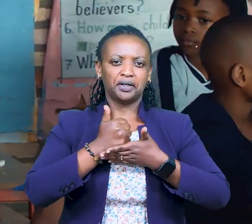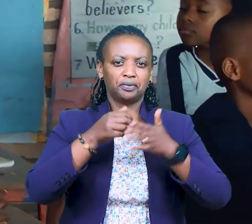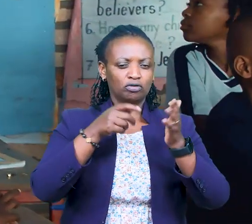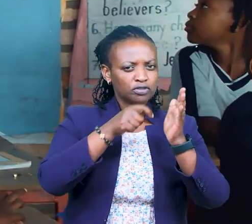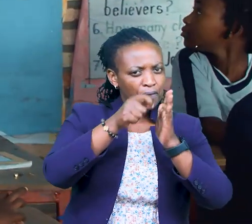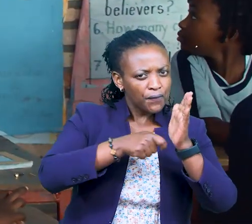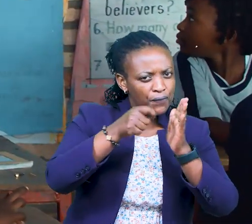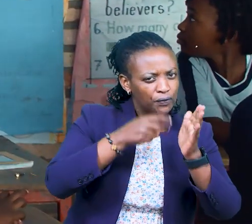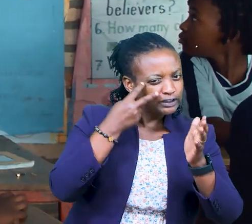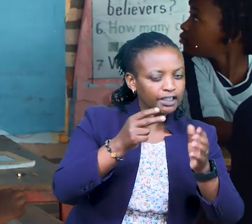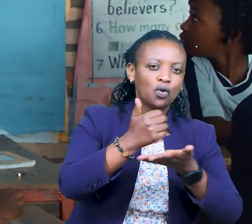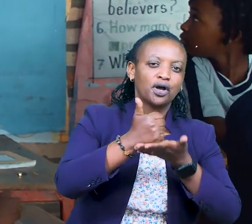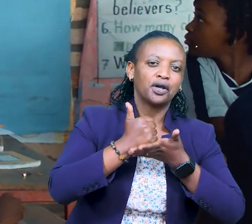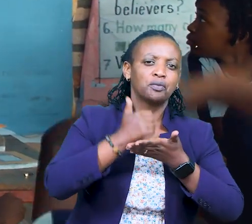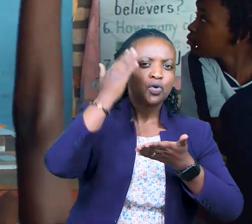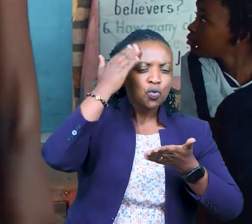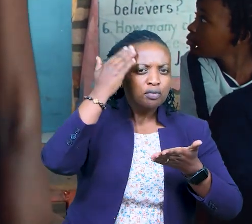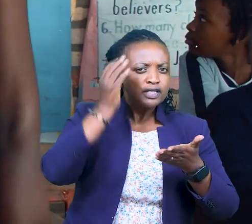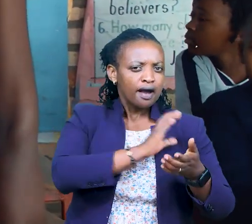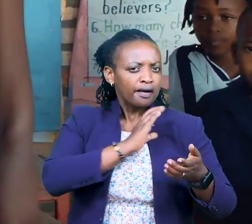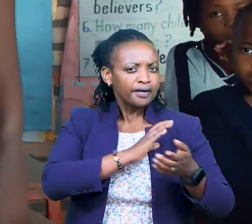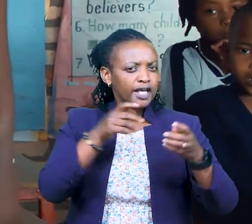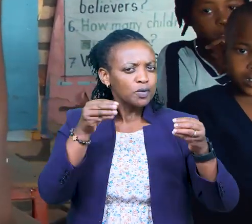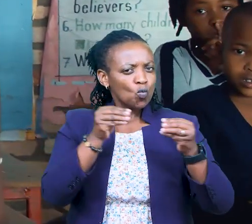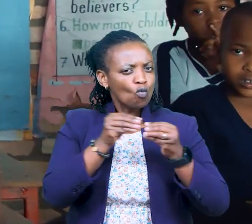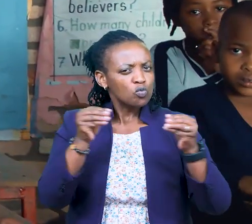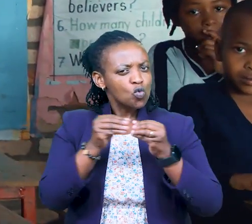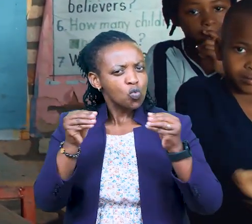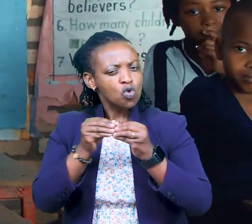identify one characteristic of a magnet.